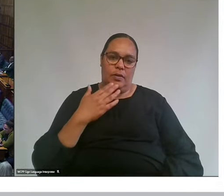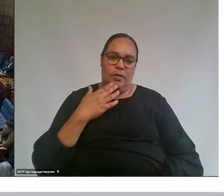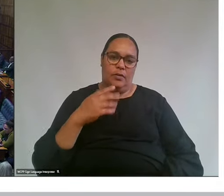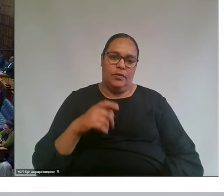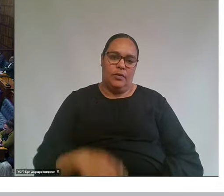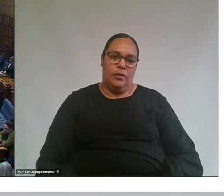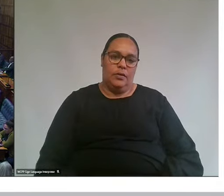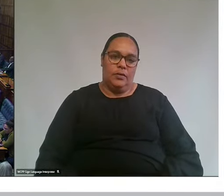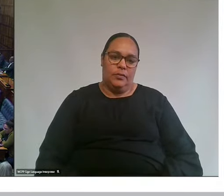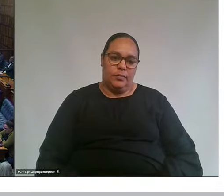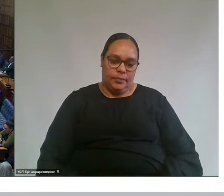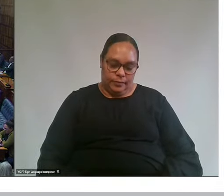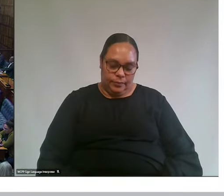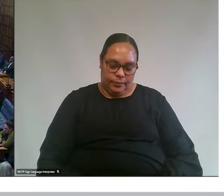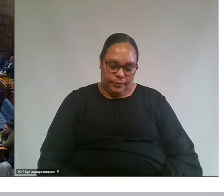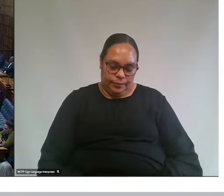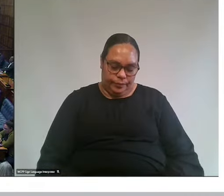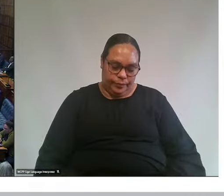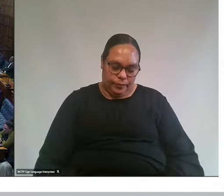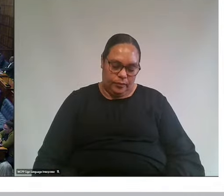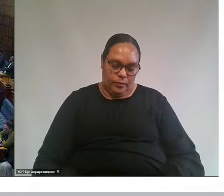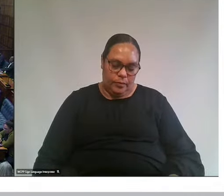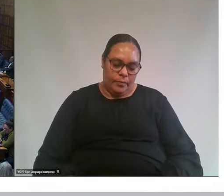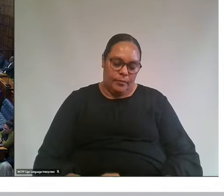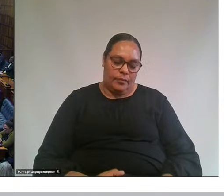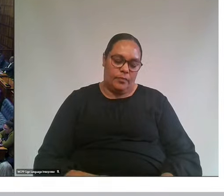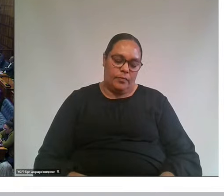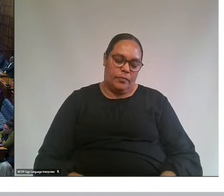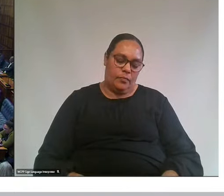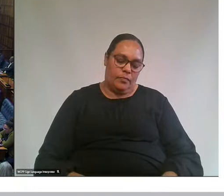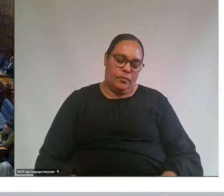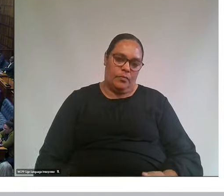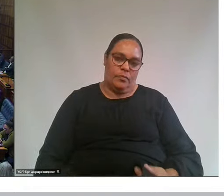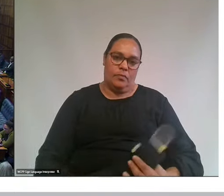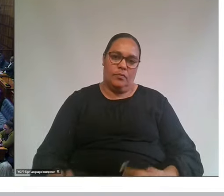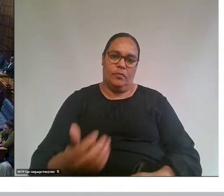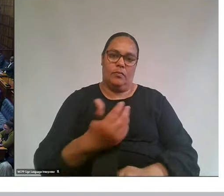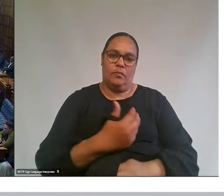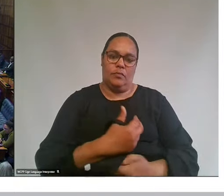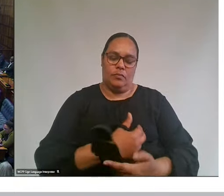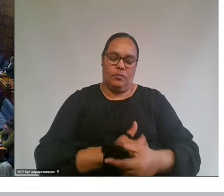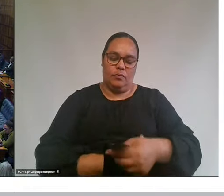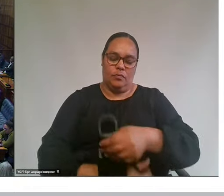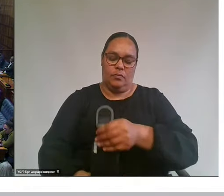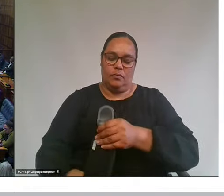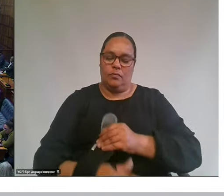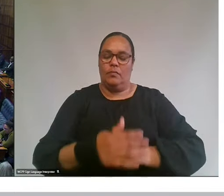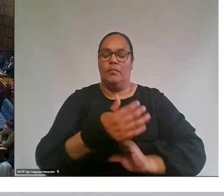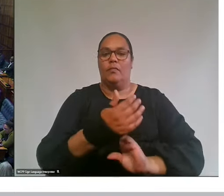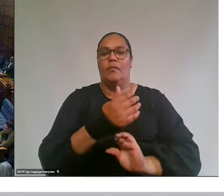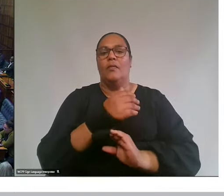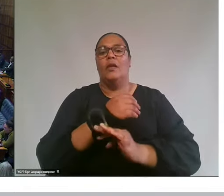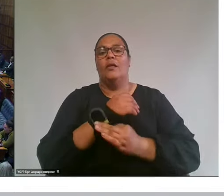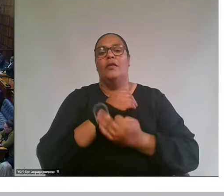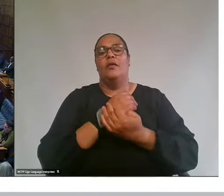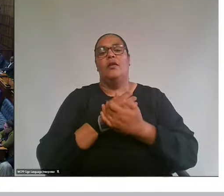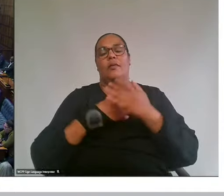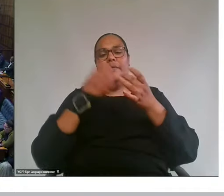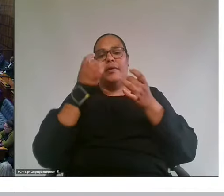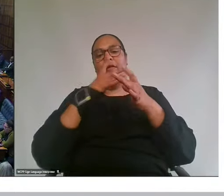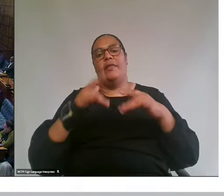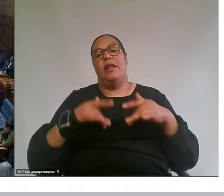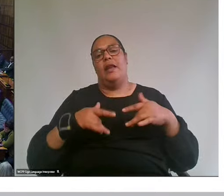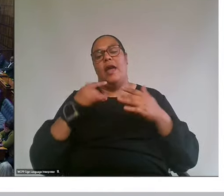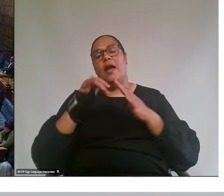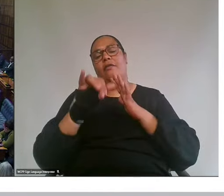chair thank you may I just just uh highlight that this is also been live streamed on YouTube so